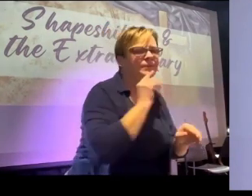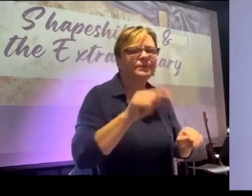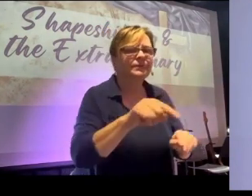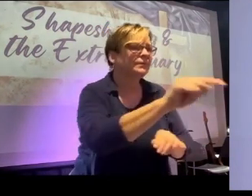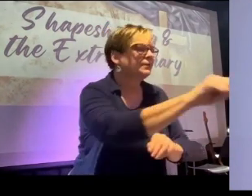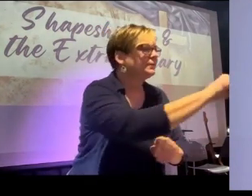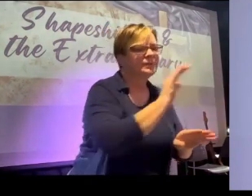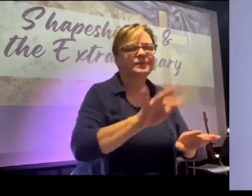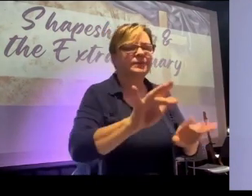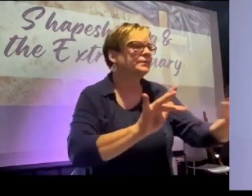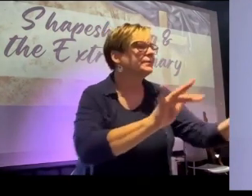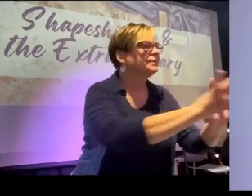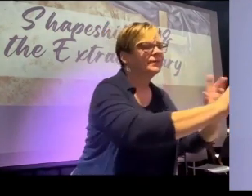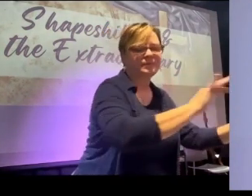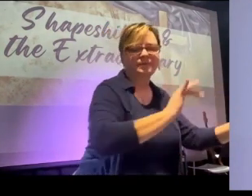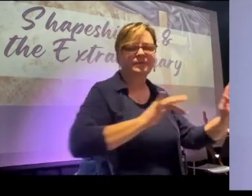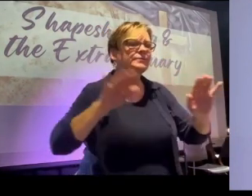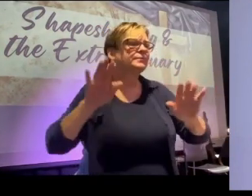frolicking.